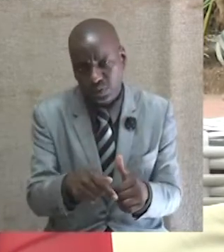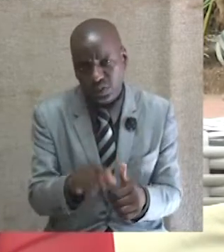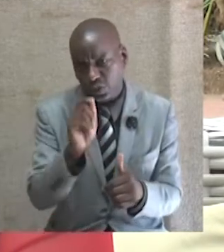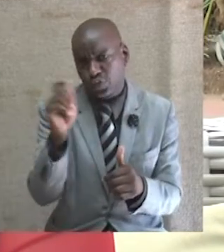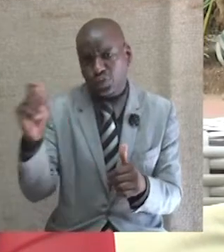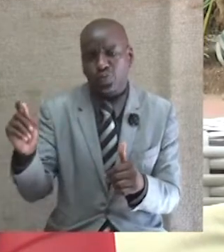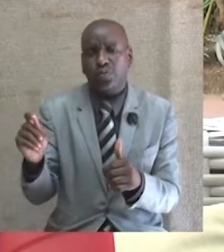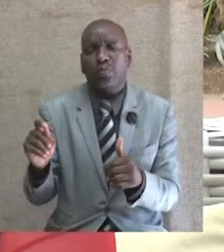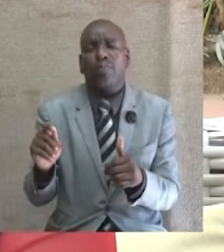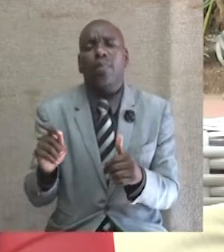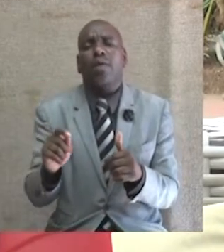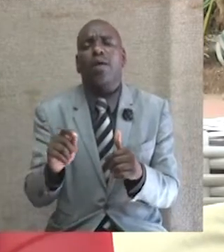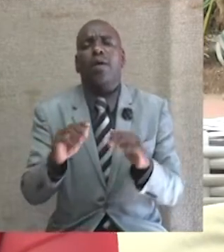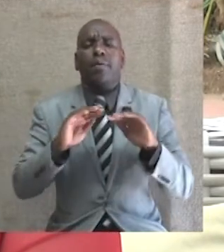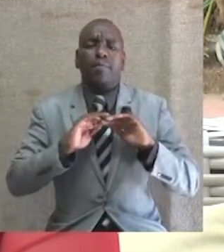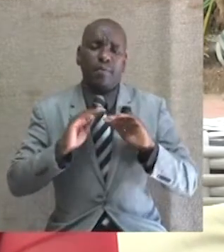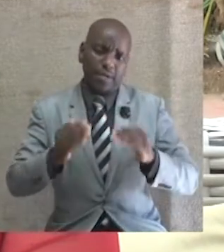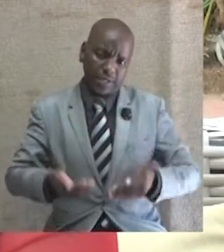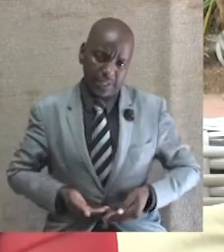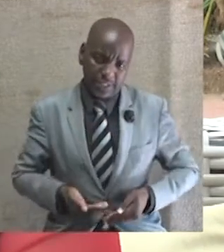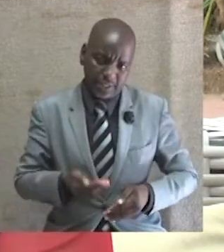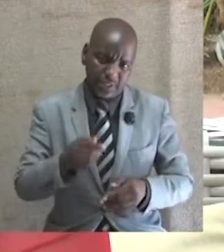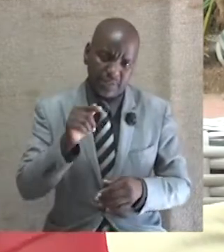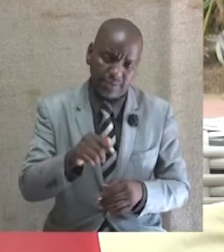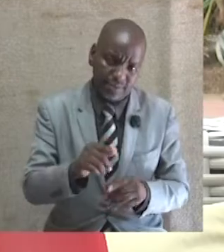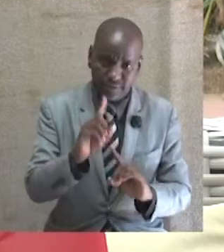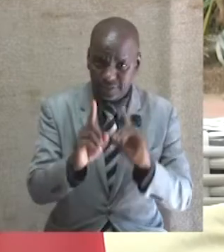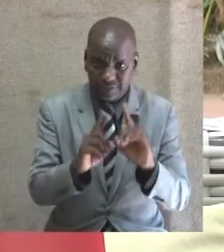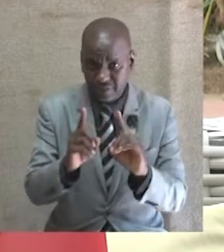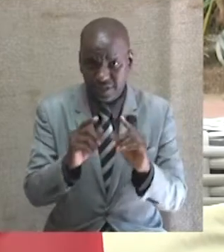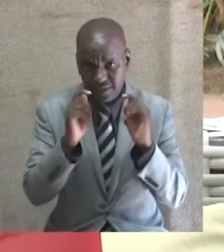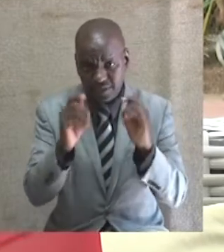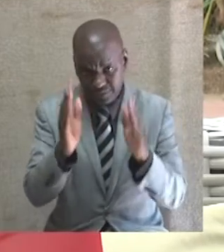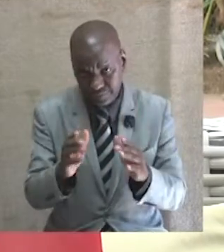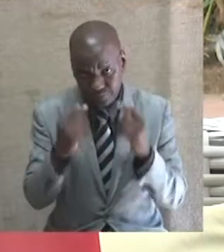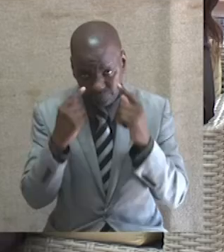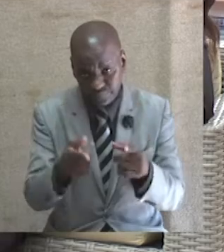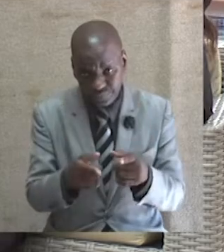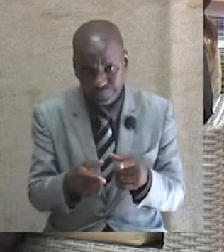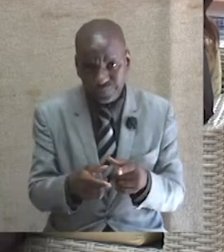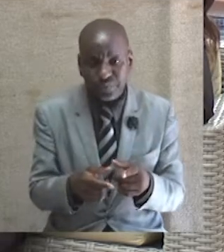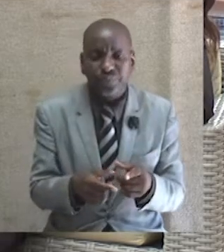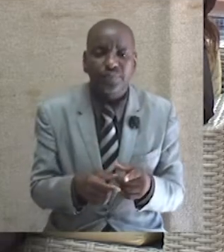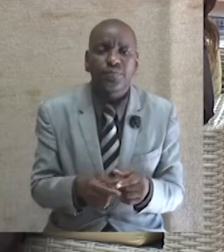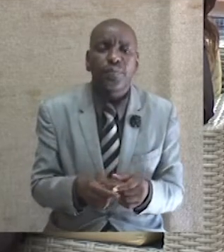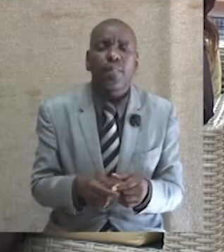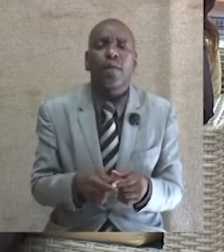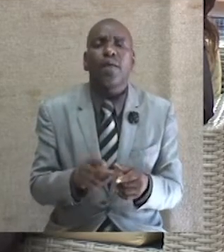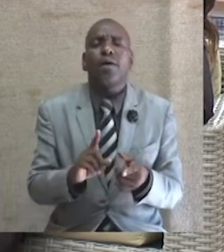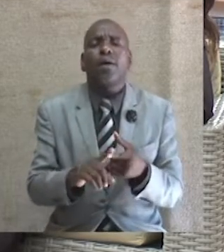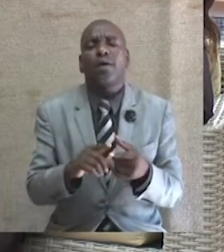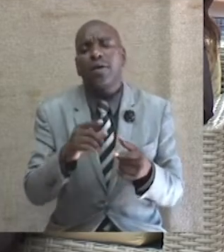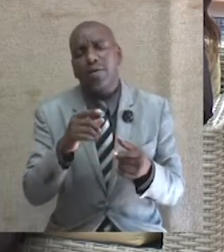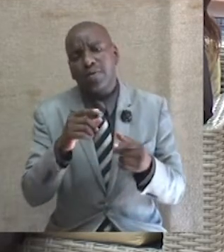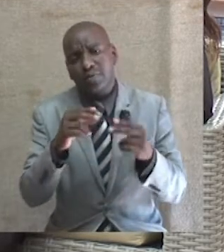of, the PEP for pregnancy and the PEP for to HIV add on to and what AIDS. she has said,